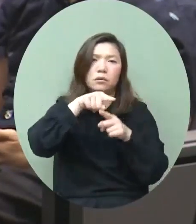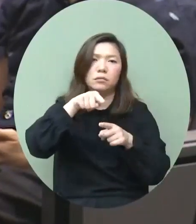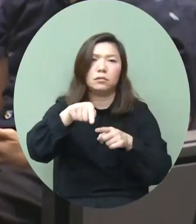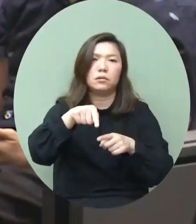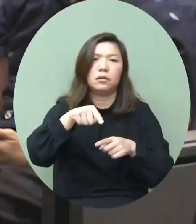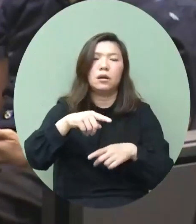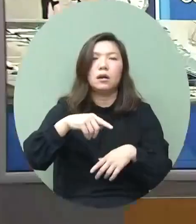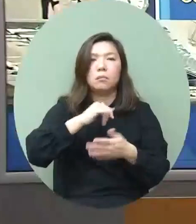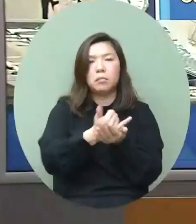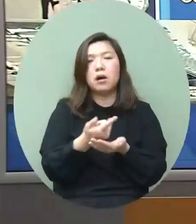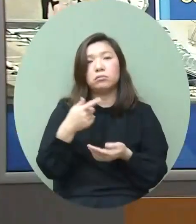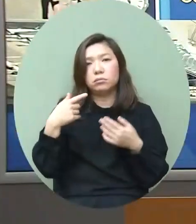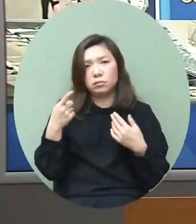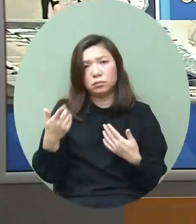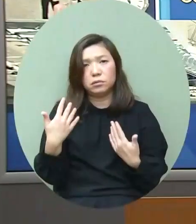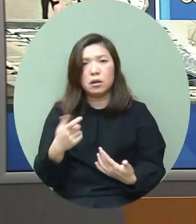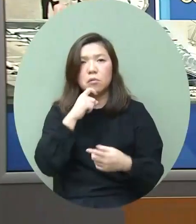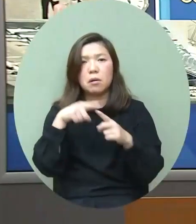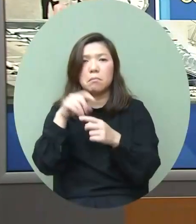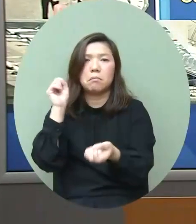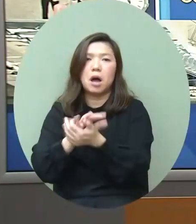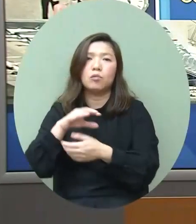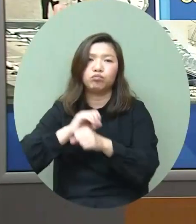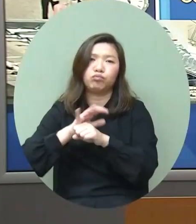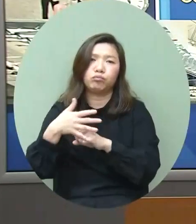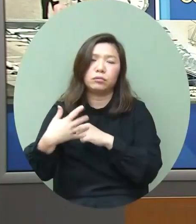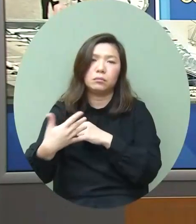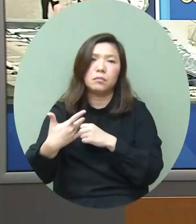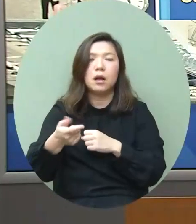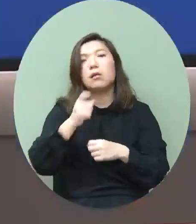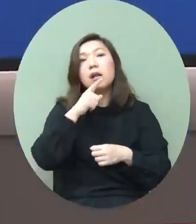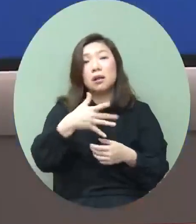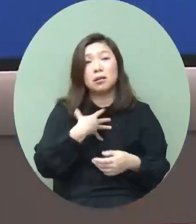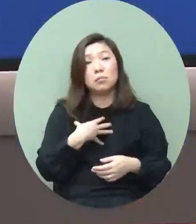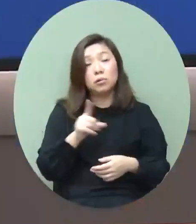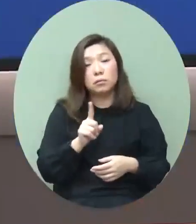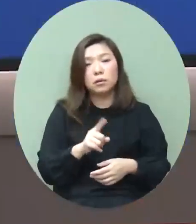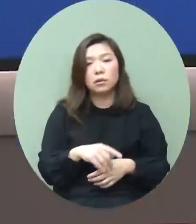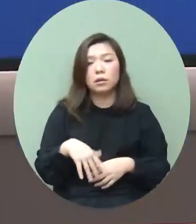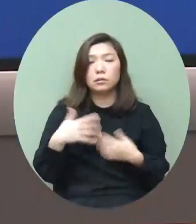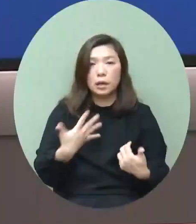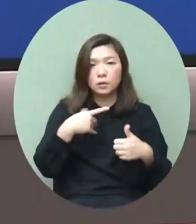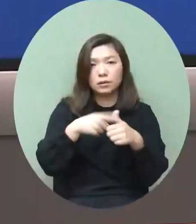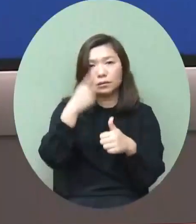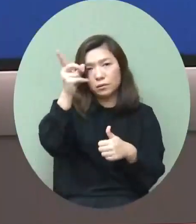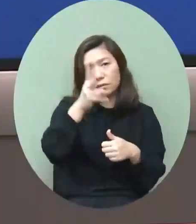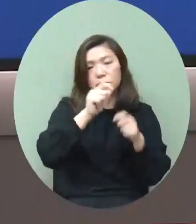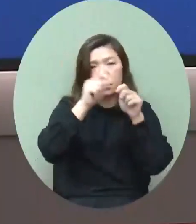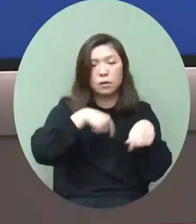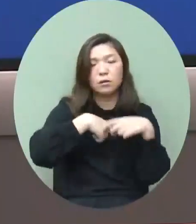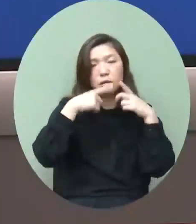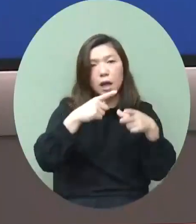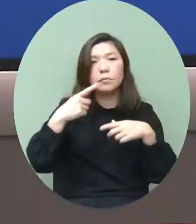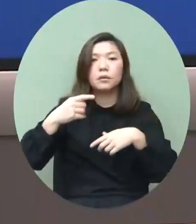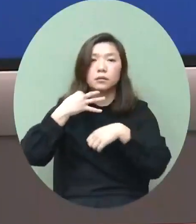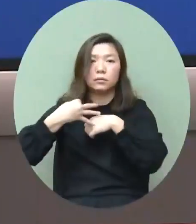I'll answer the last two questions and then Chris could supplement on the situation of the